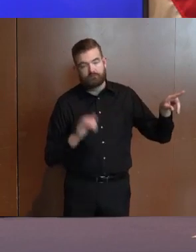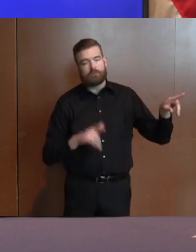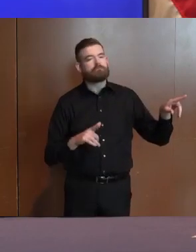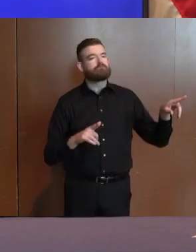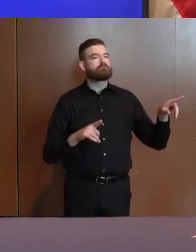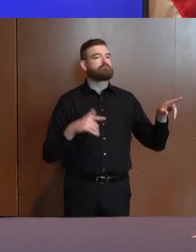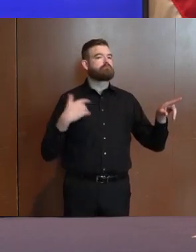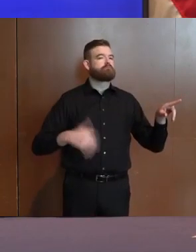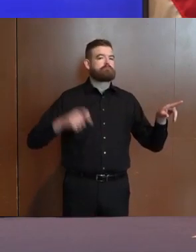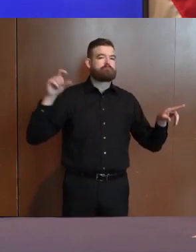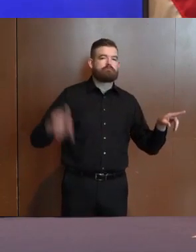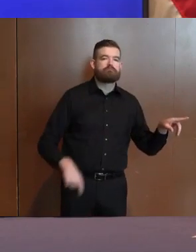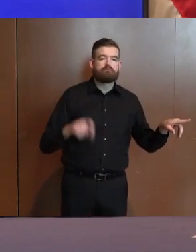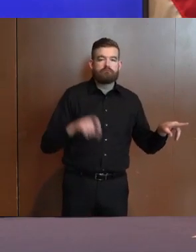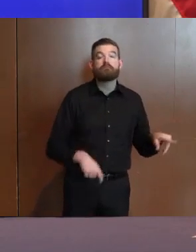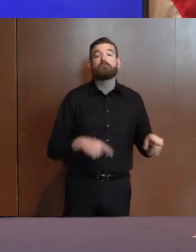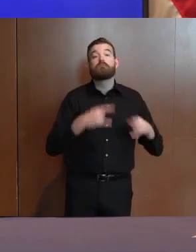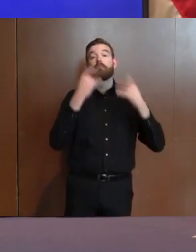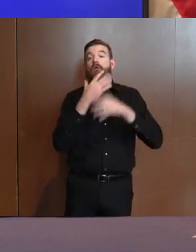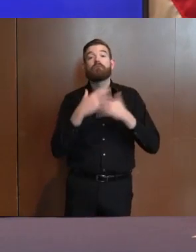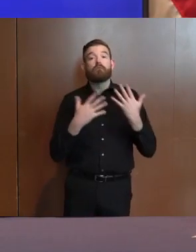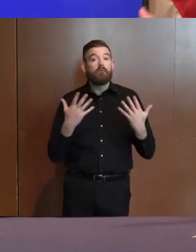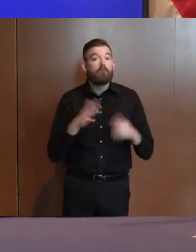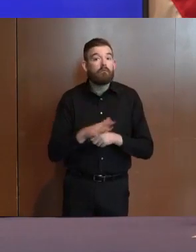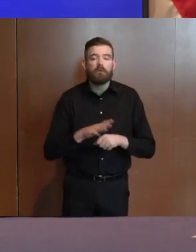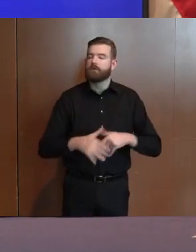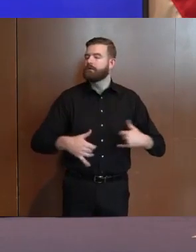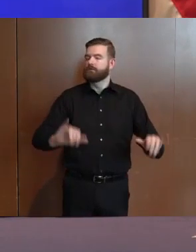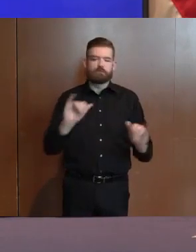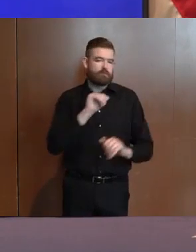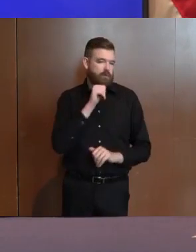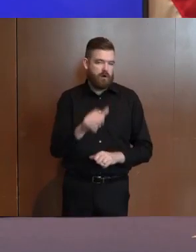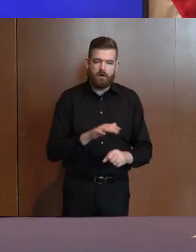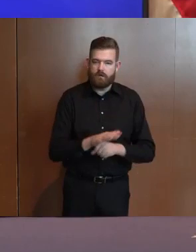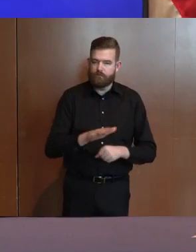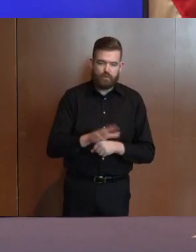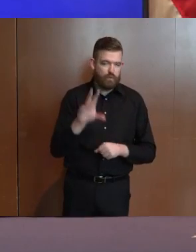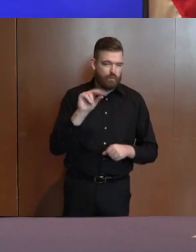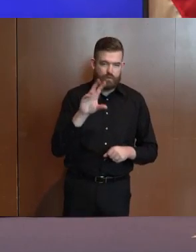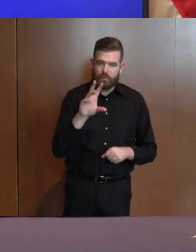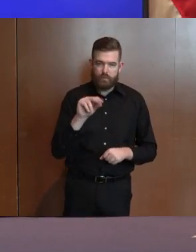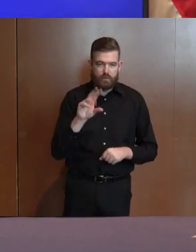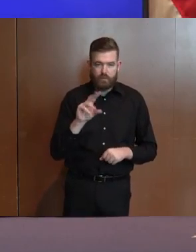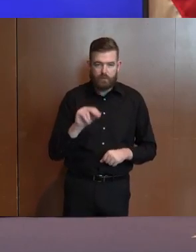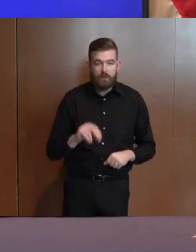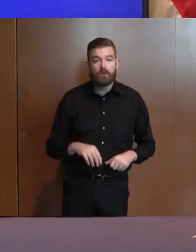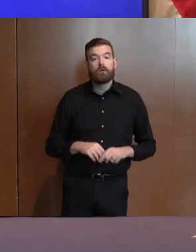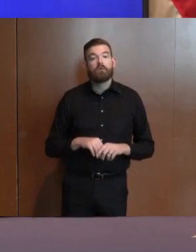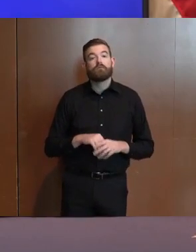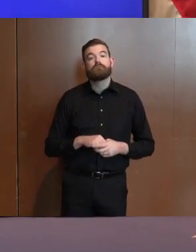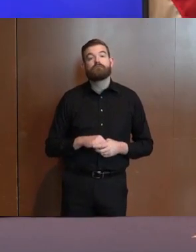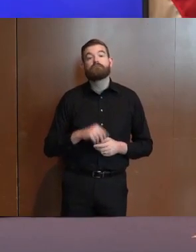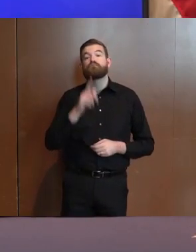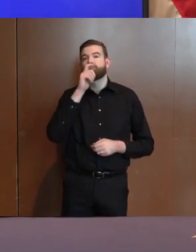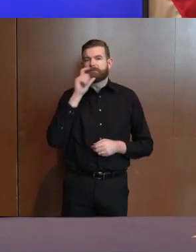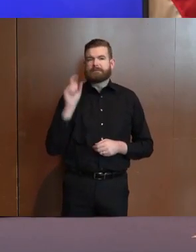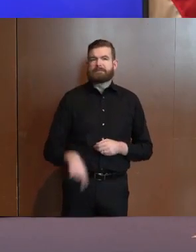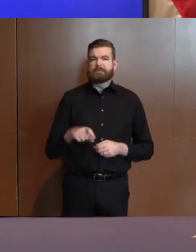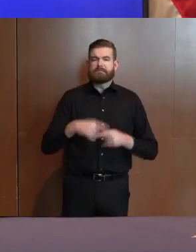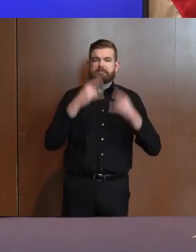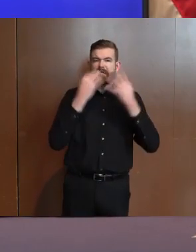on PPE, and that's without even expanding the definition of who deserves it, and many more people admittedly deserve it.